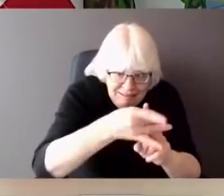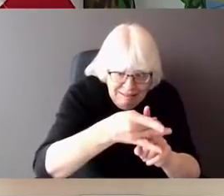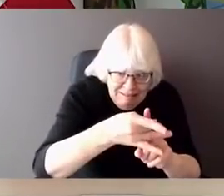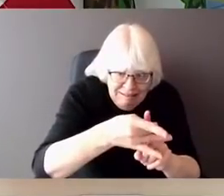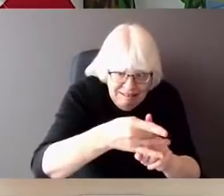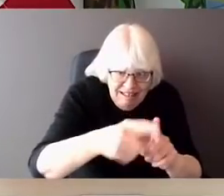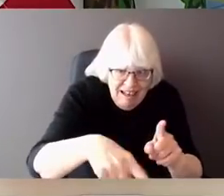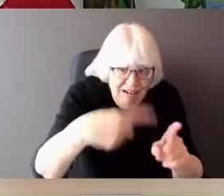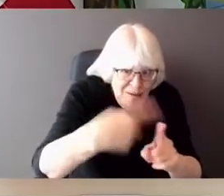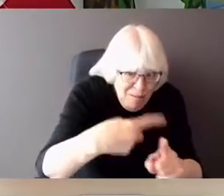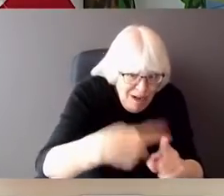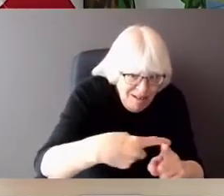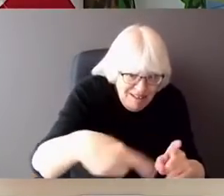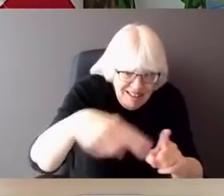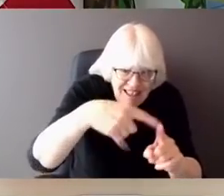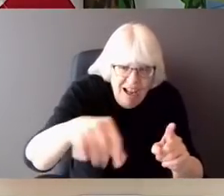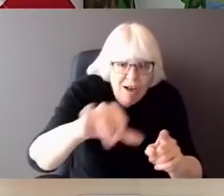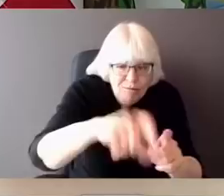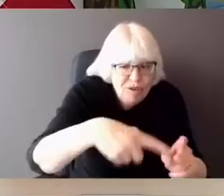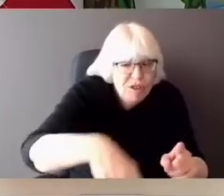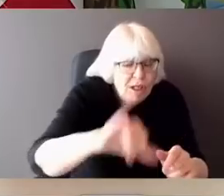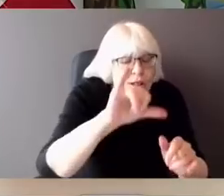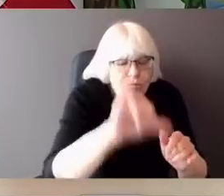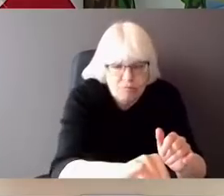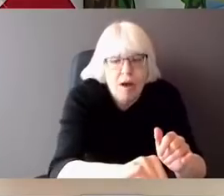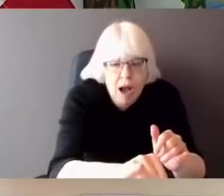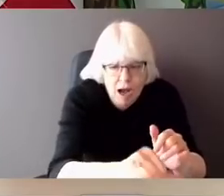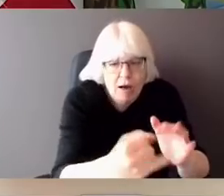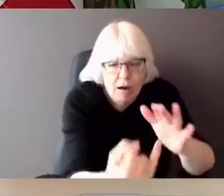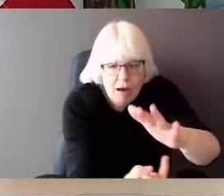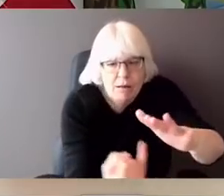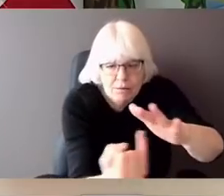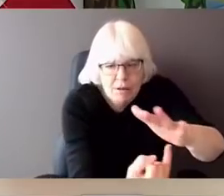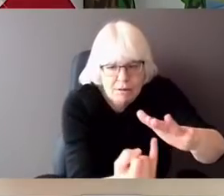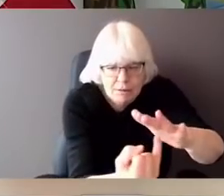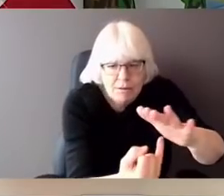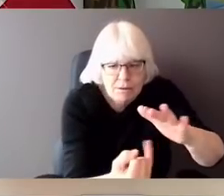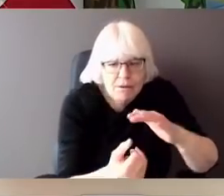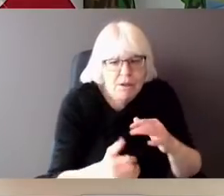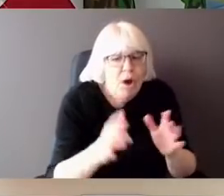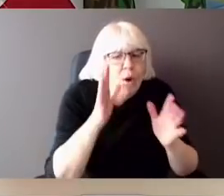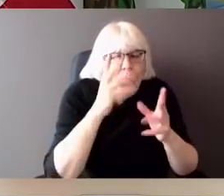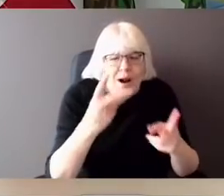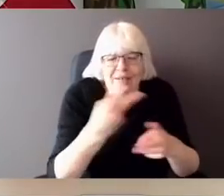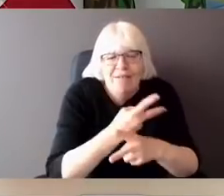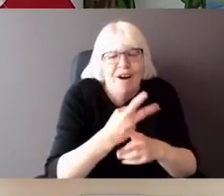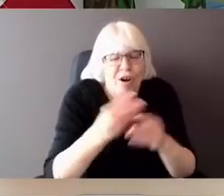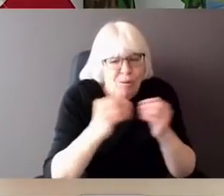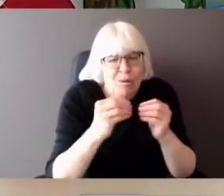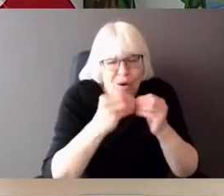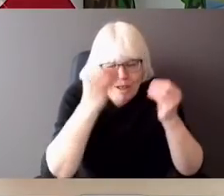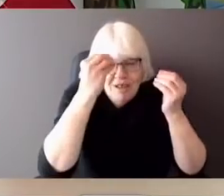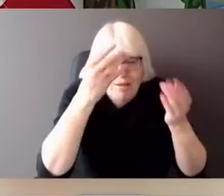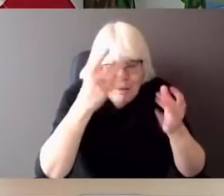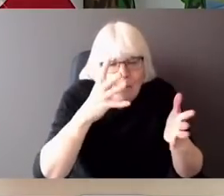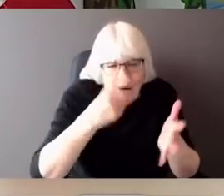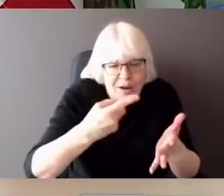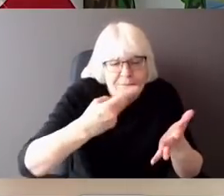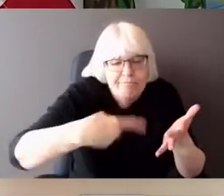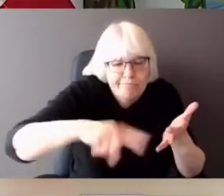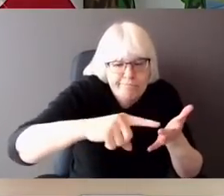step. But again, we'll be coming back with further details. We thought there was lots of information here to focus